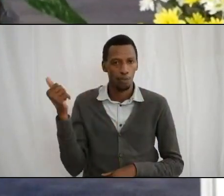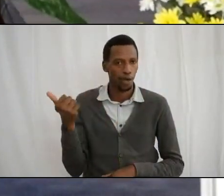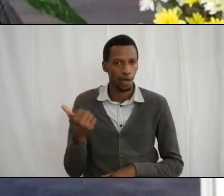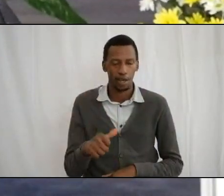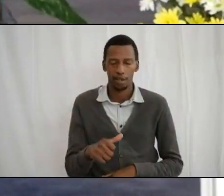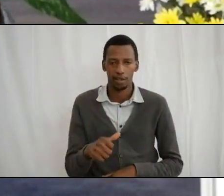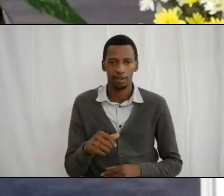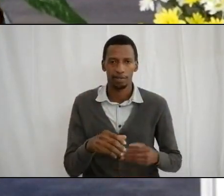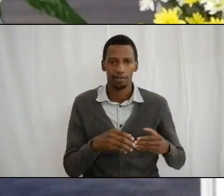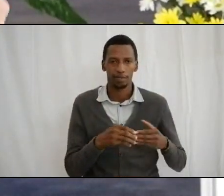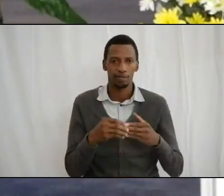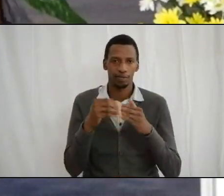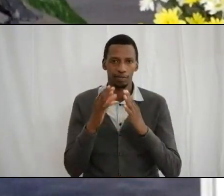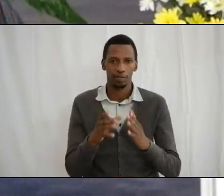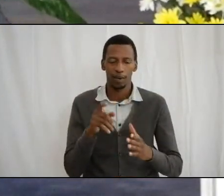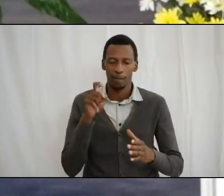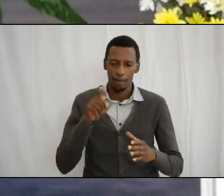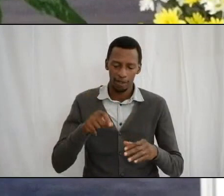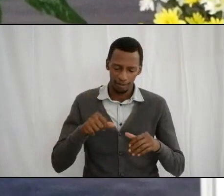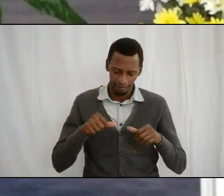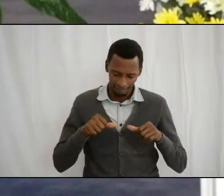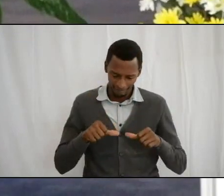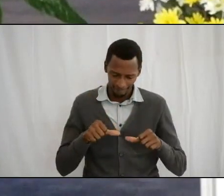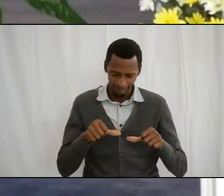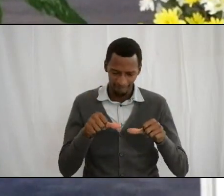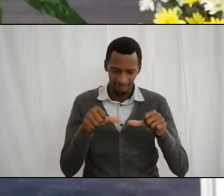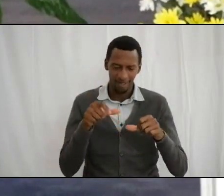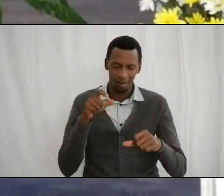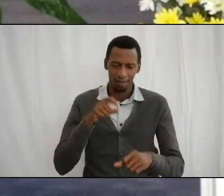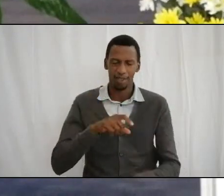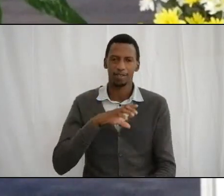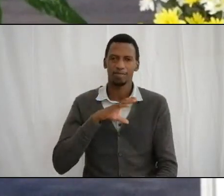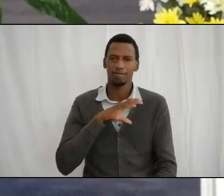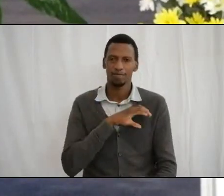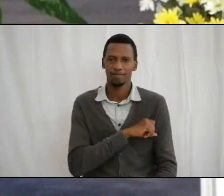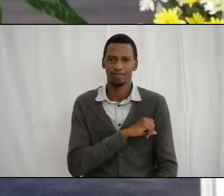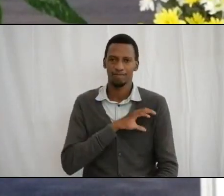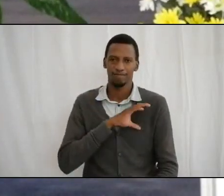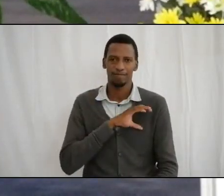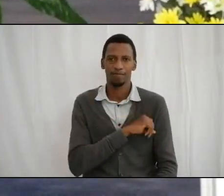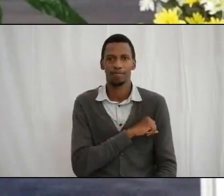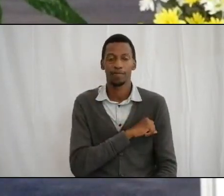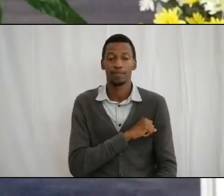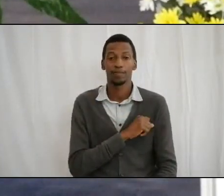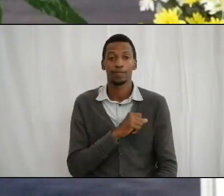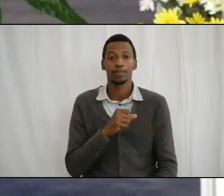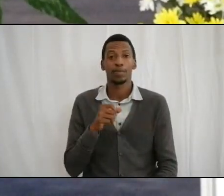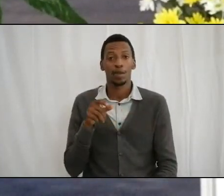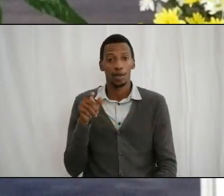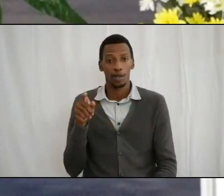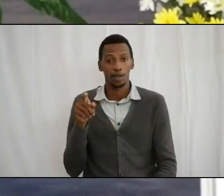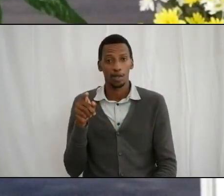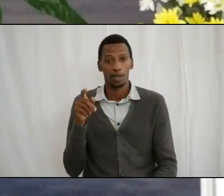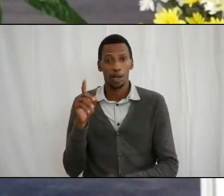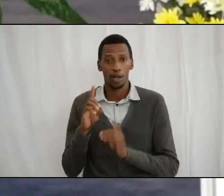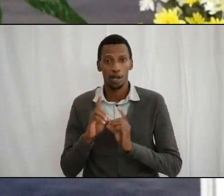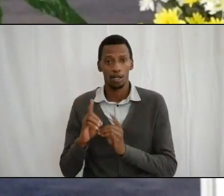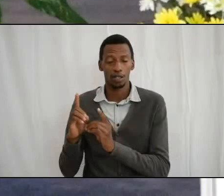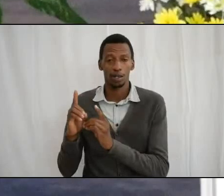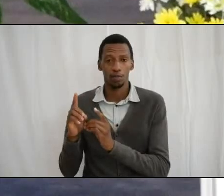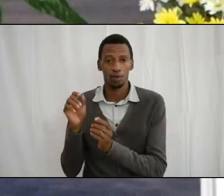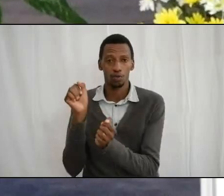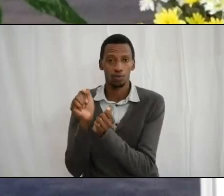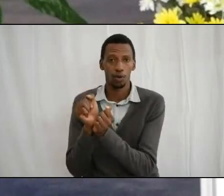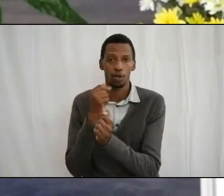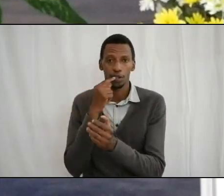leader. You need to keep going. You need to persevere. And this is what the Apostle Paul tells us in Galatians